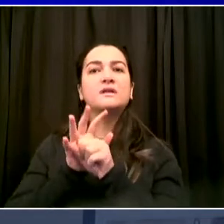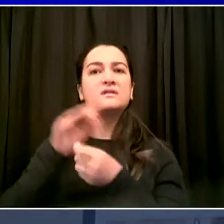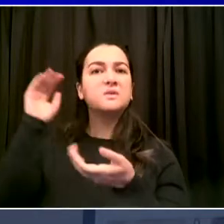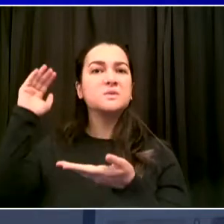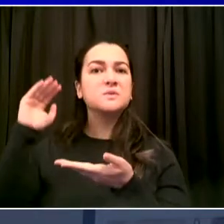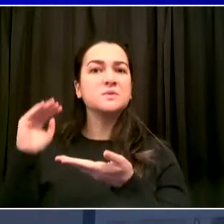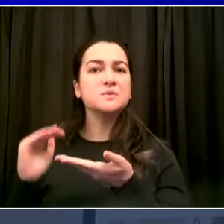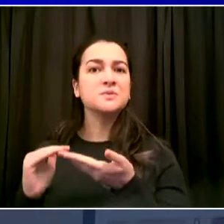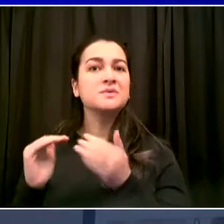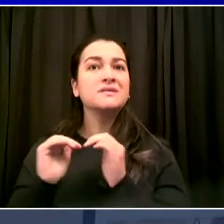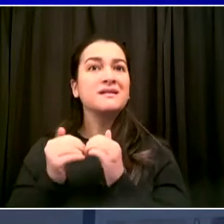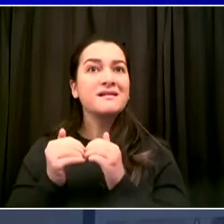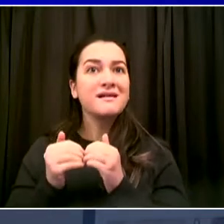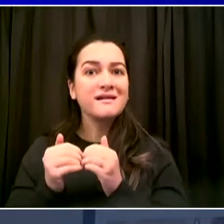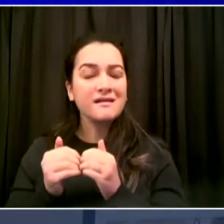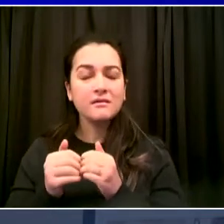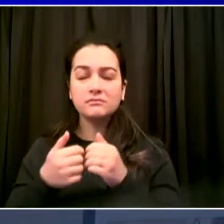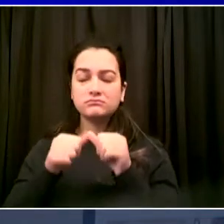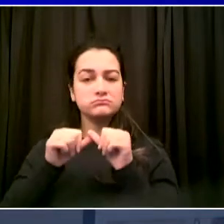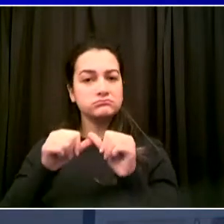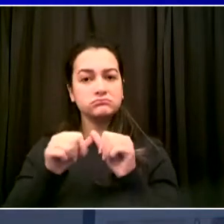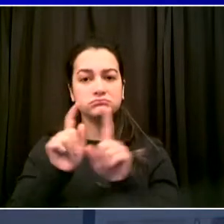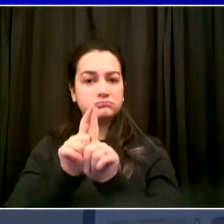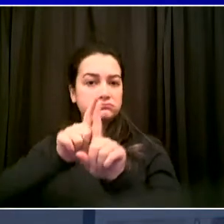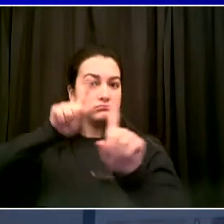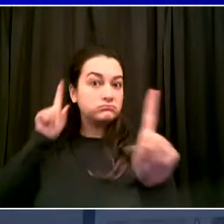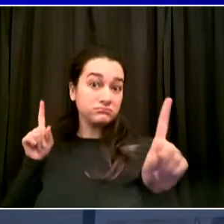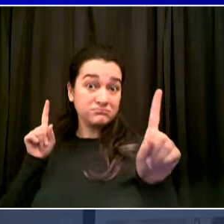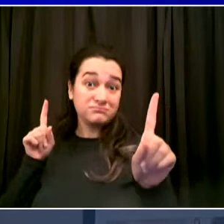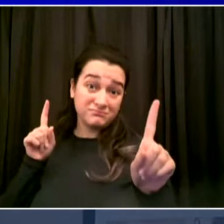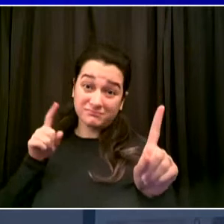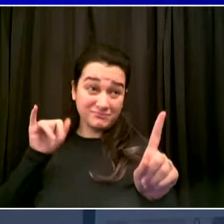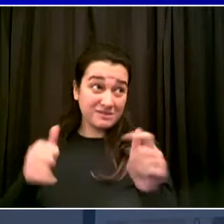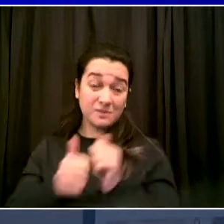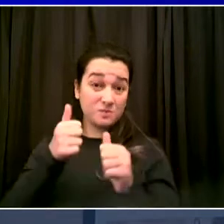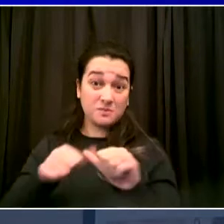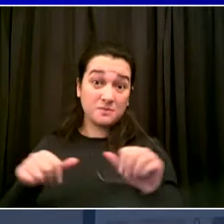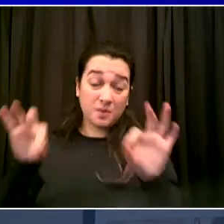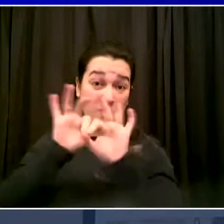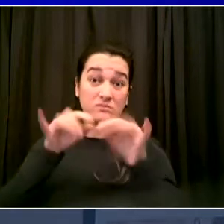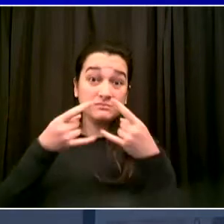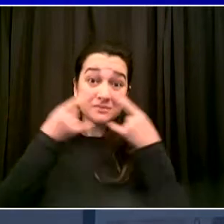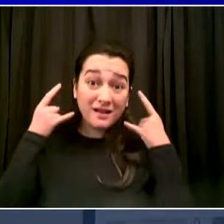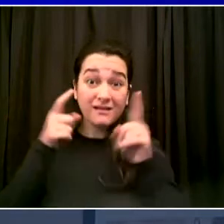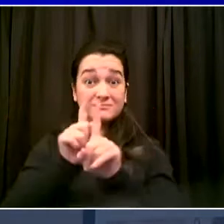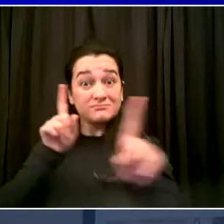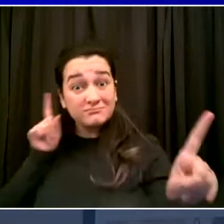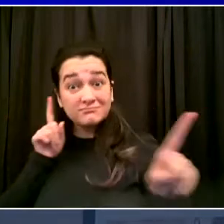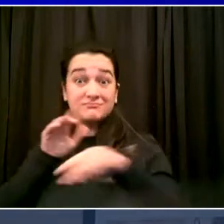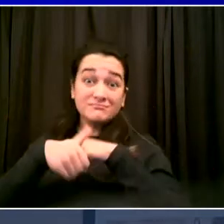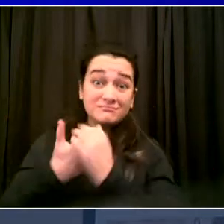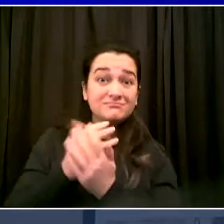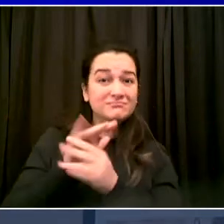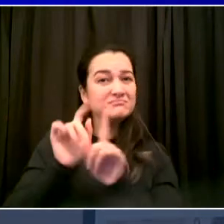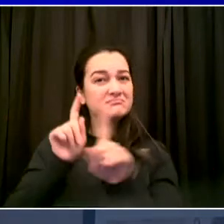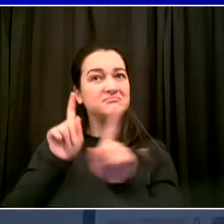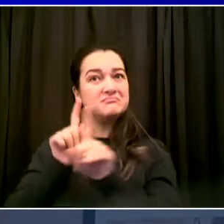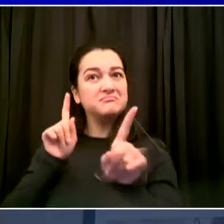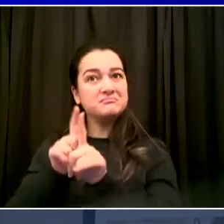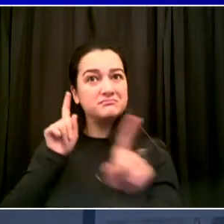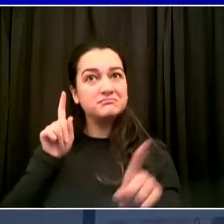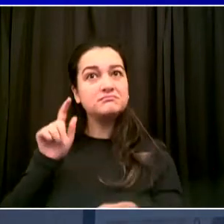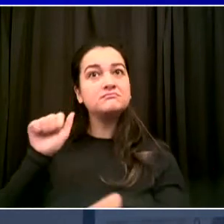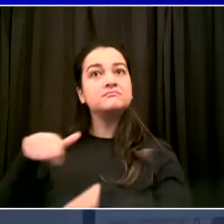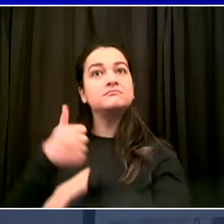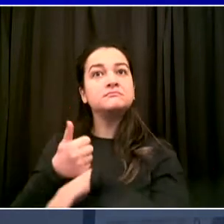is all about getting people the help they need, whether they safely separate in a hotel or in their home. Everyone involved in Take Care has done an amazing